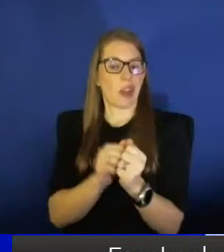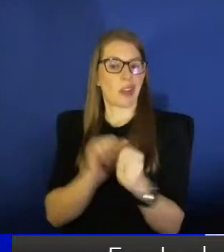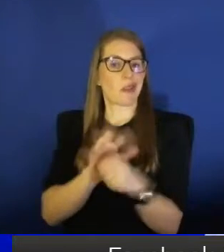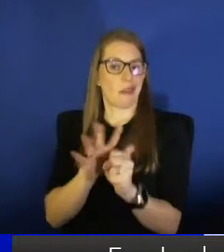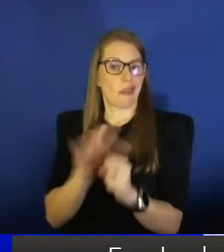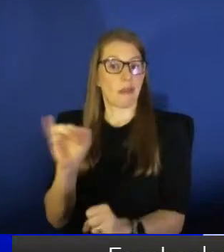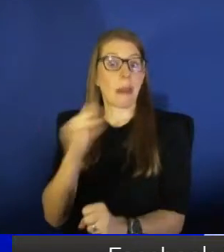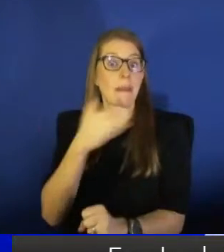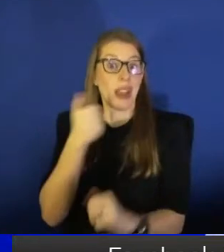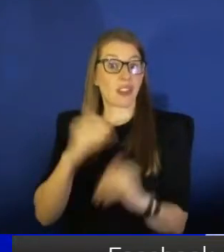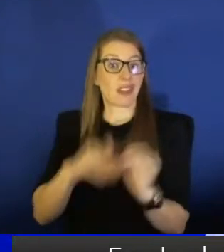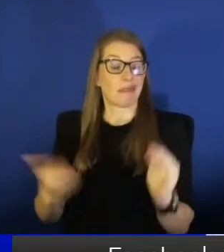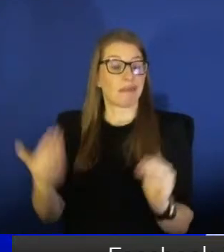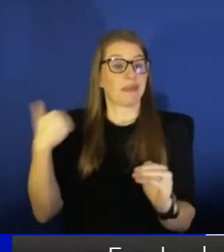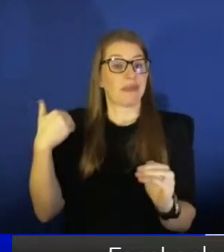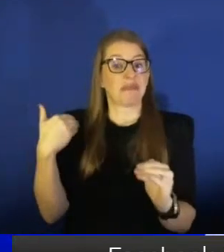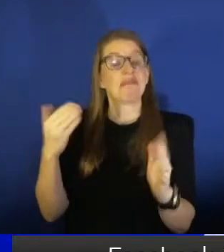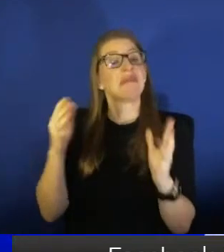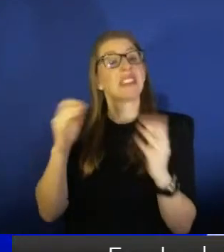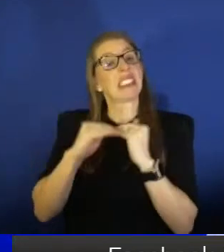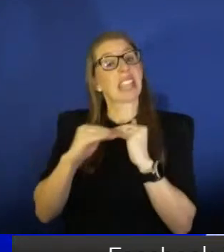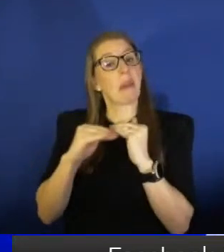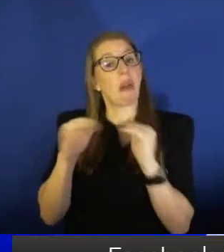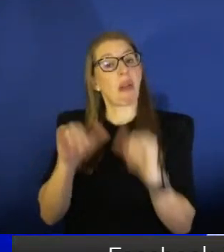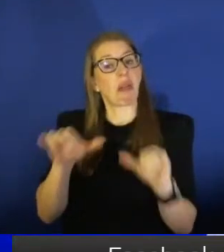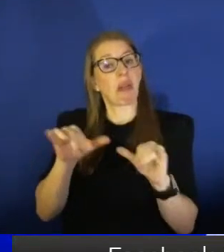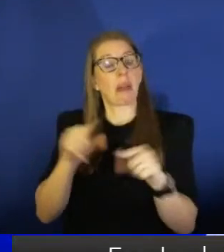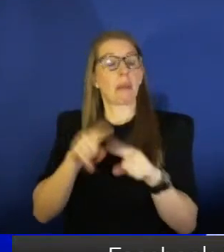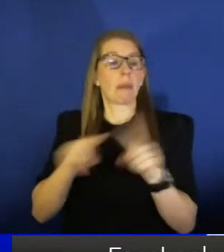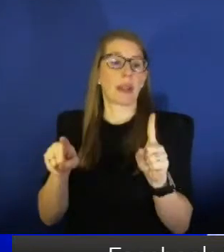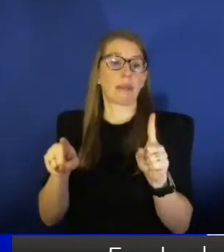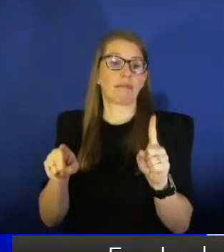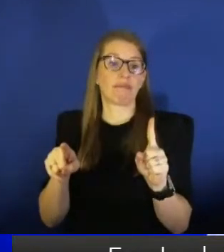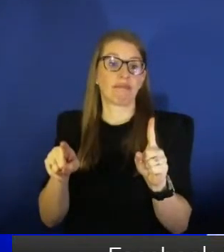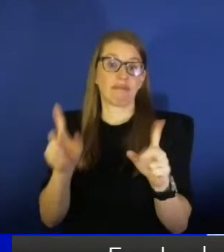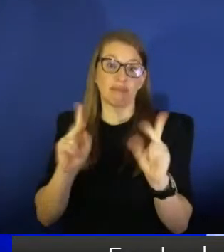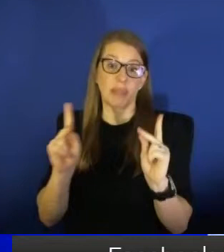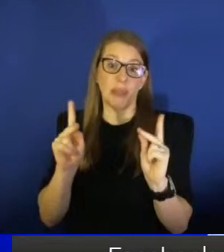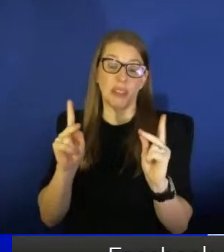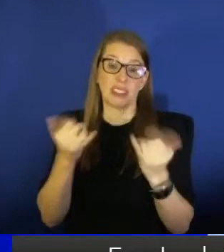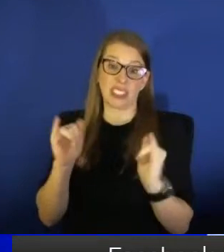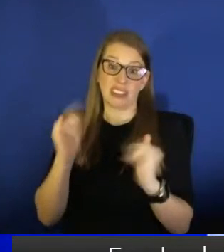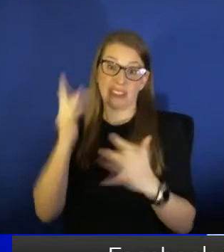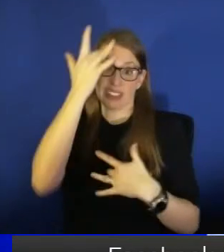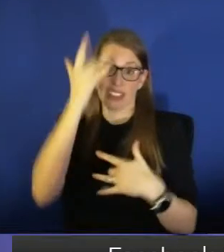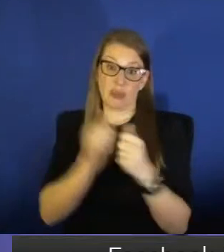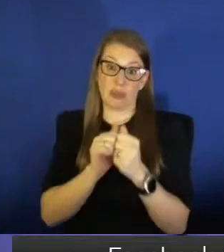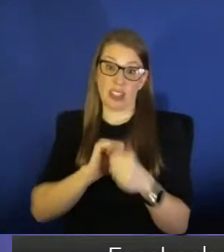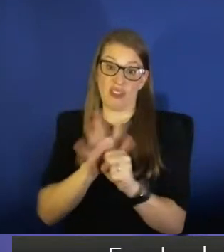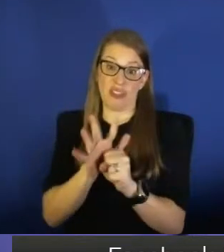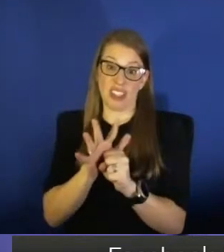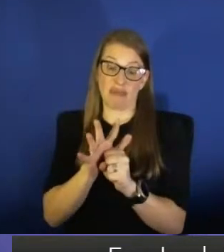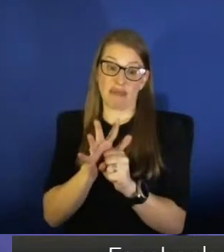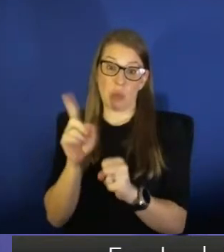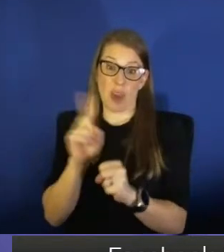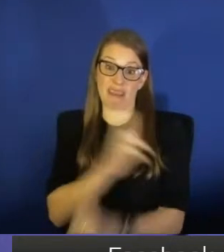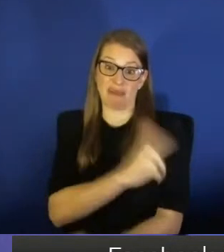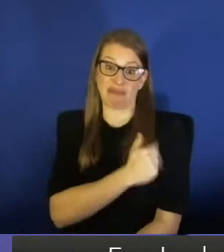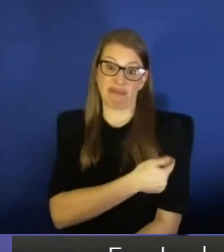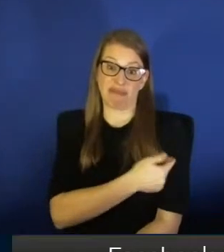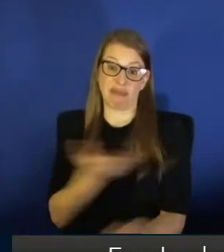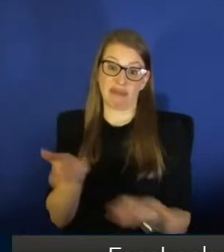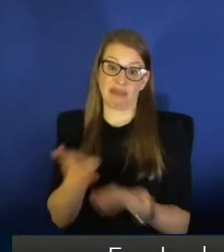was. Somewhat stable where we've been recently, but still people sick in the hospital with COVID. All right, thanks for sharing that. I do want to ask you, though, about